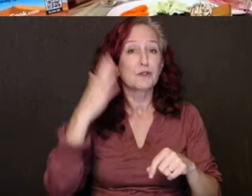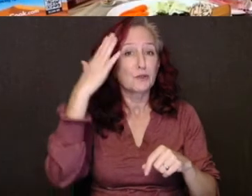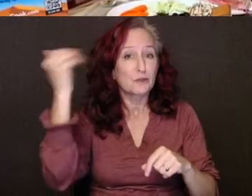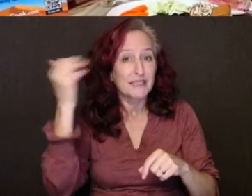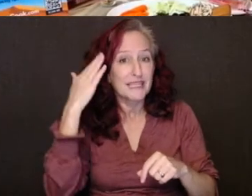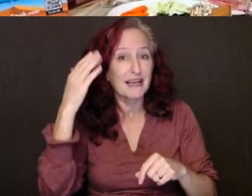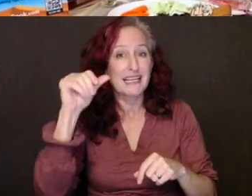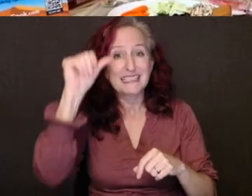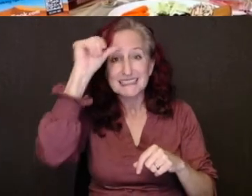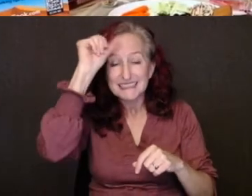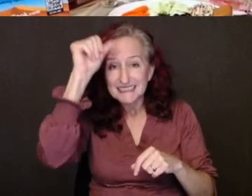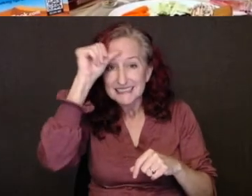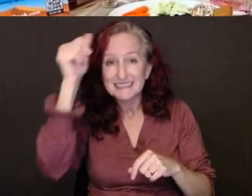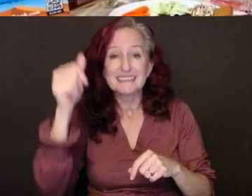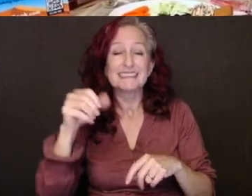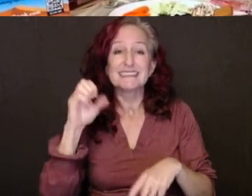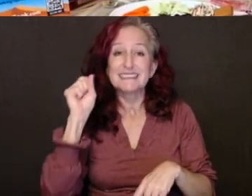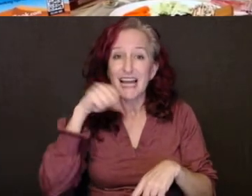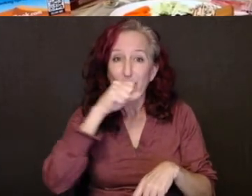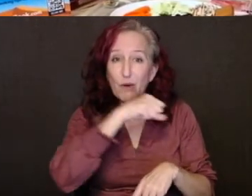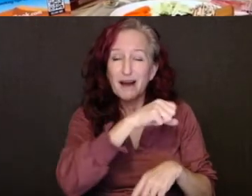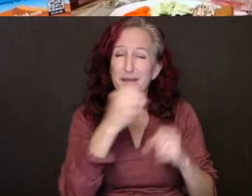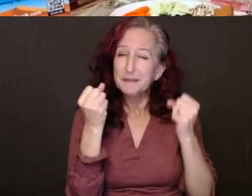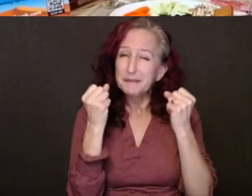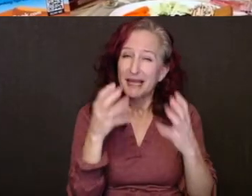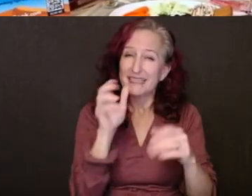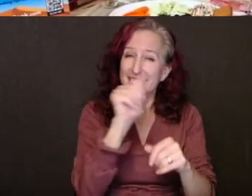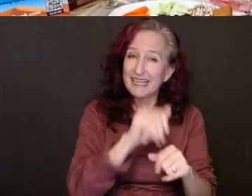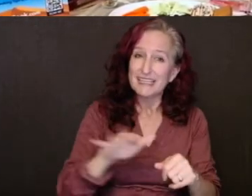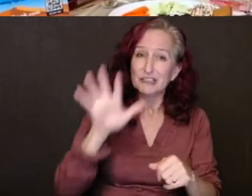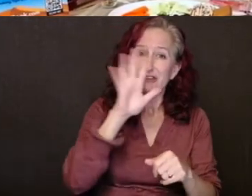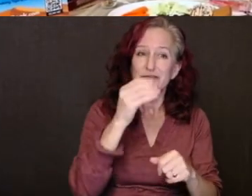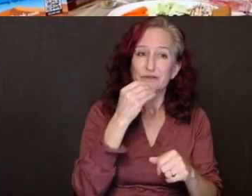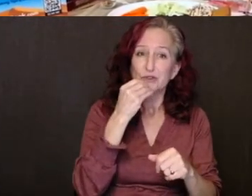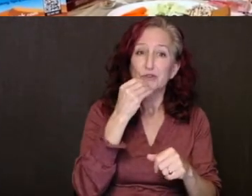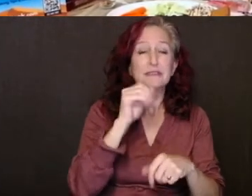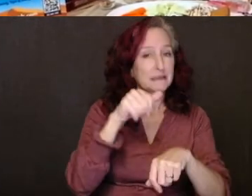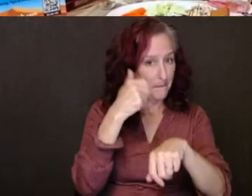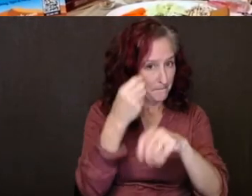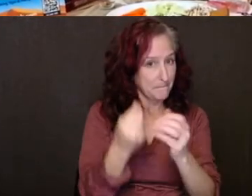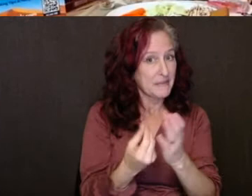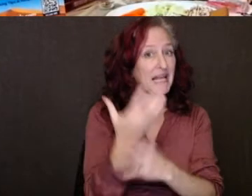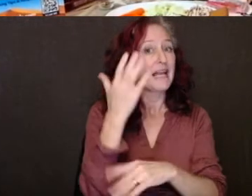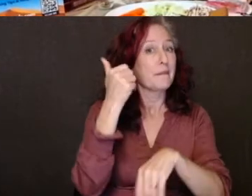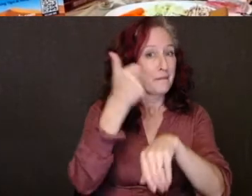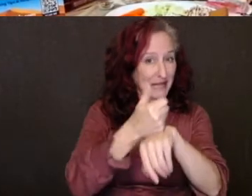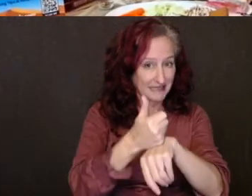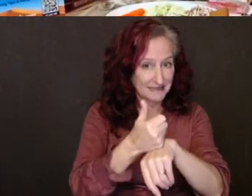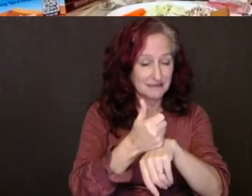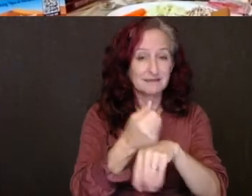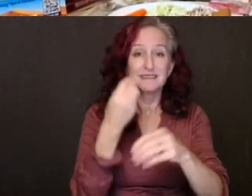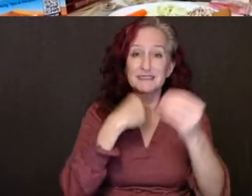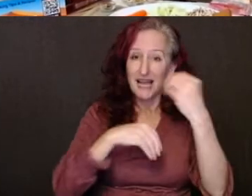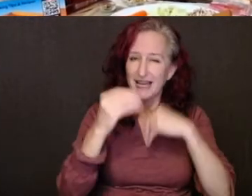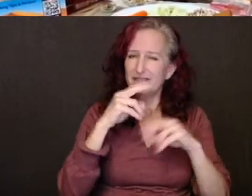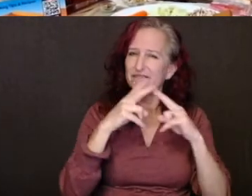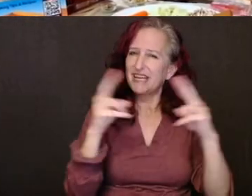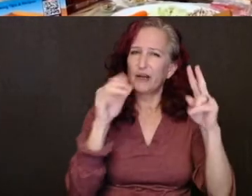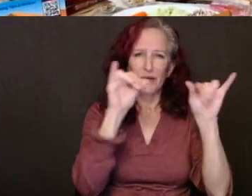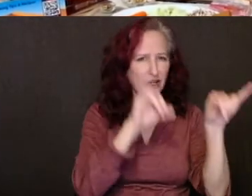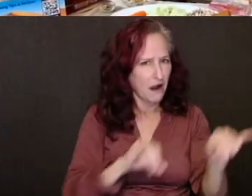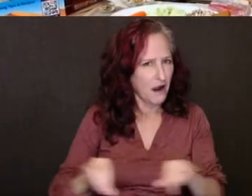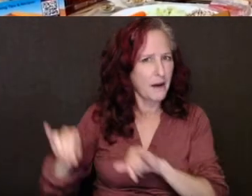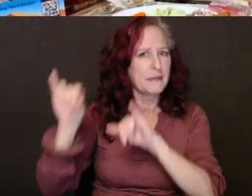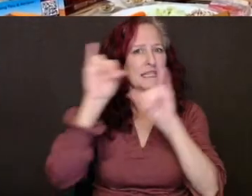a plant-based diet as well as cooking with induction burner. The reason why we do it is because a lot of people don't